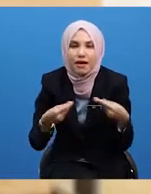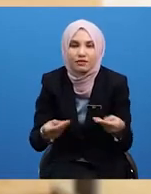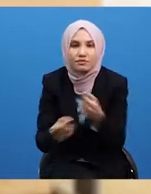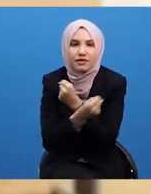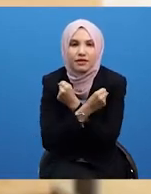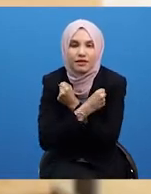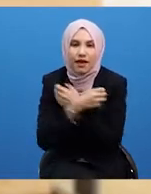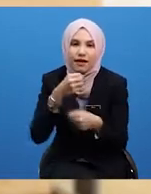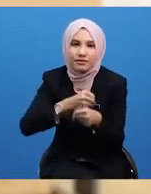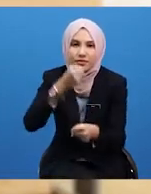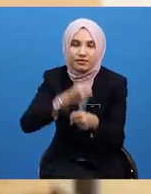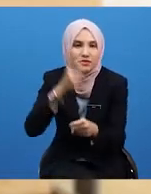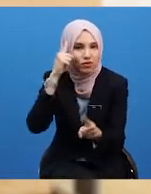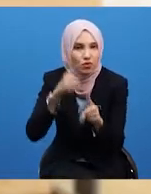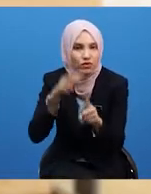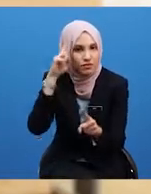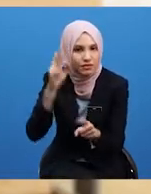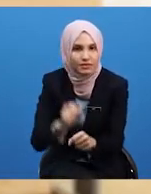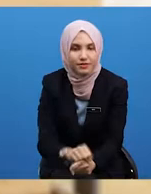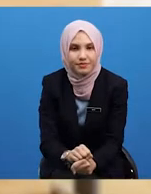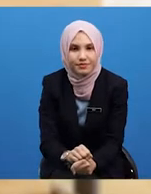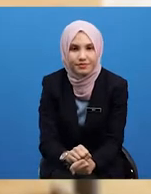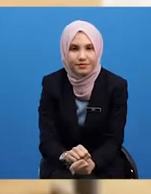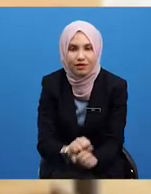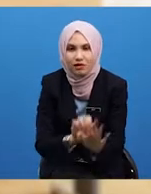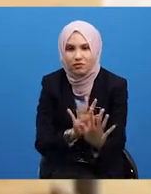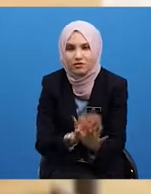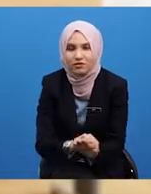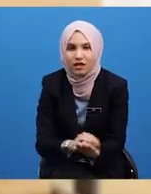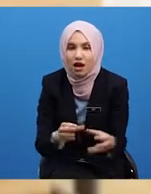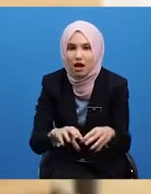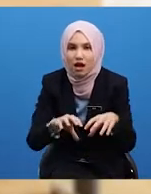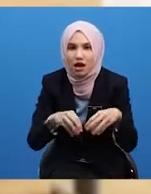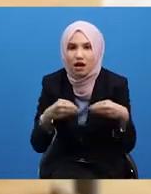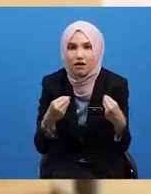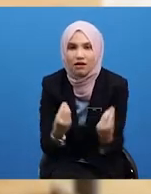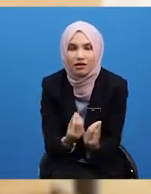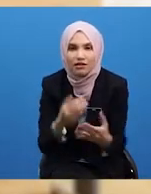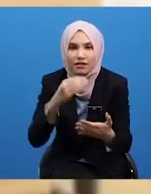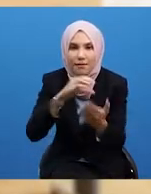love and support towards Richard. We just need to organize them in a